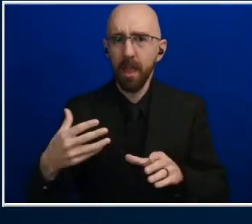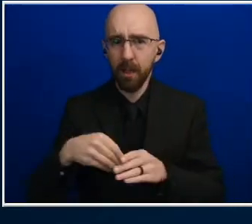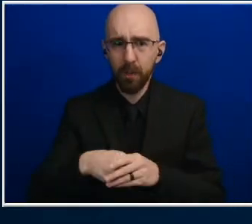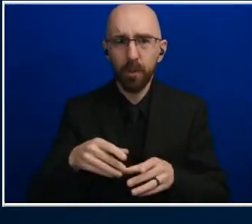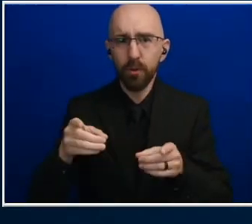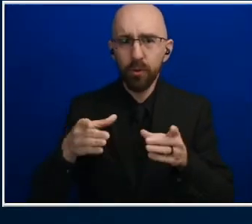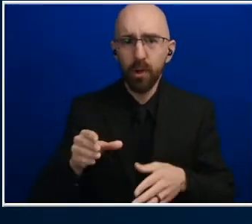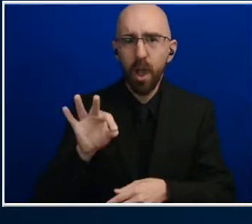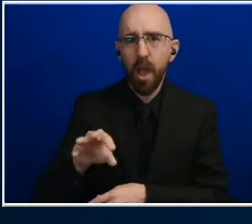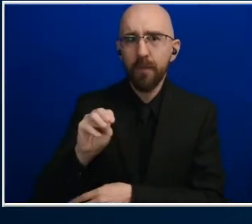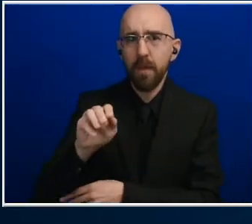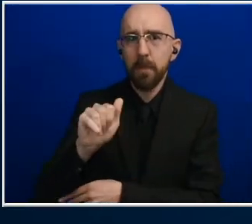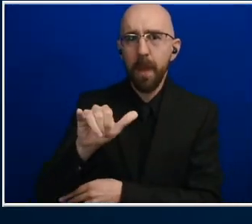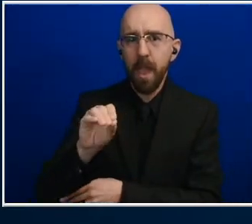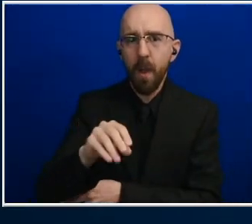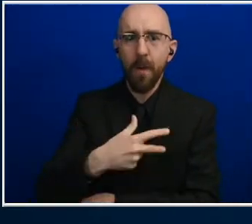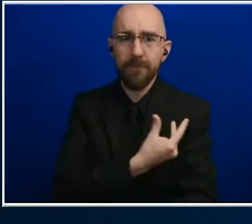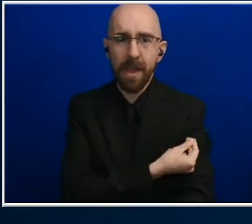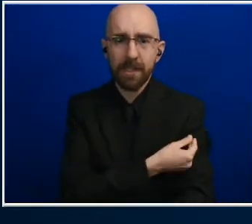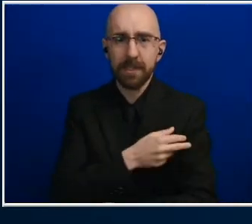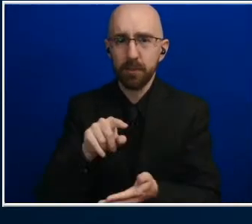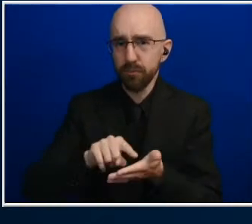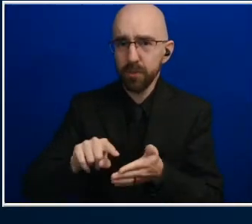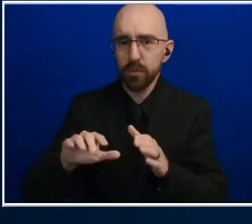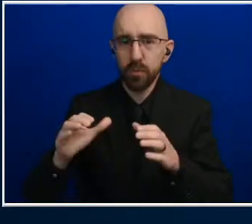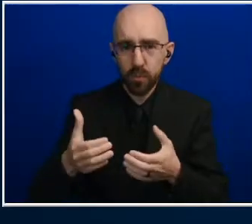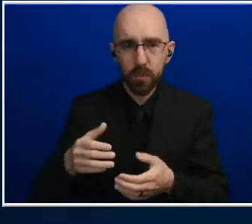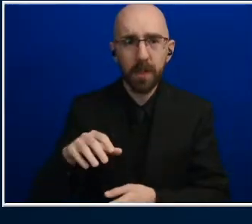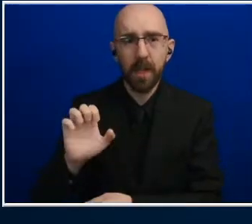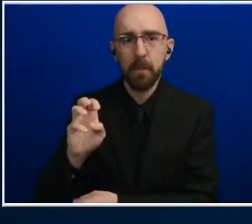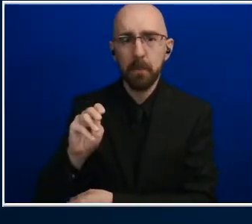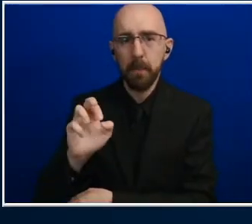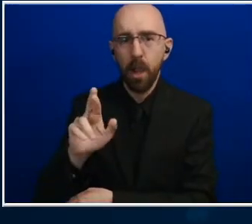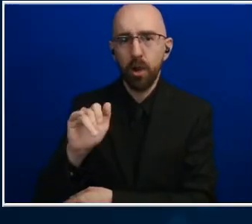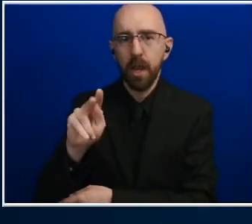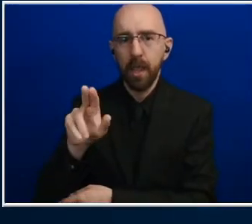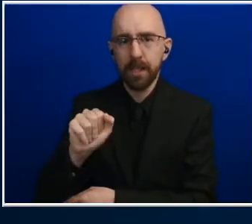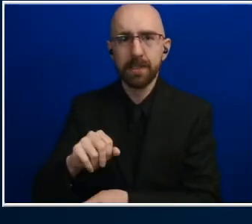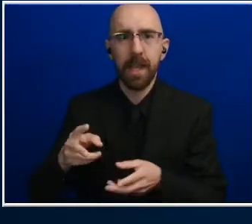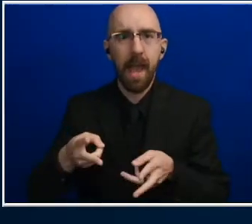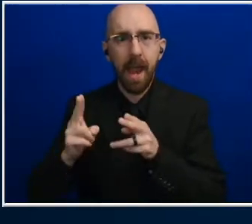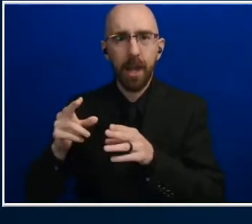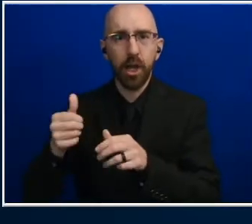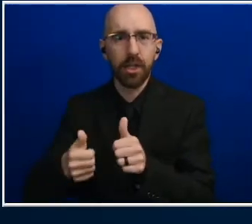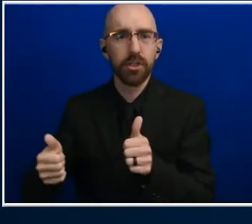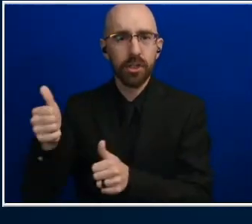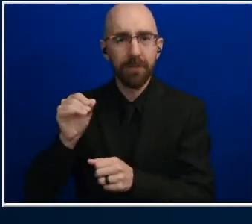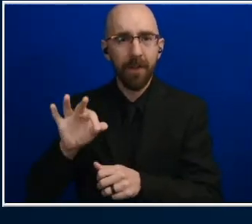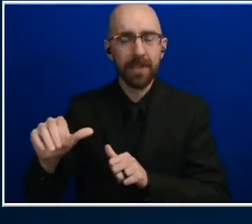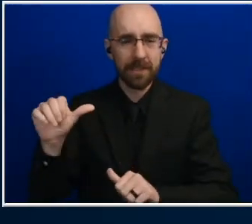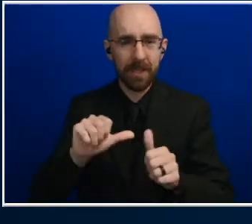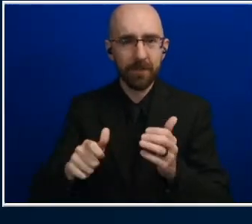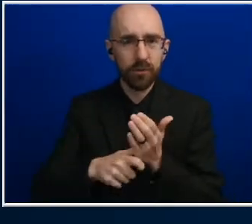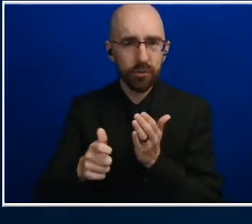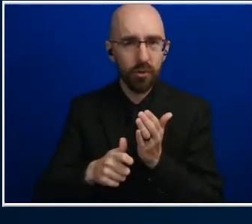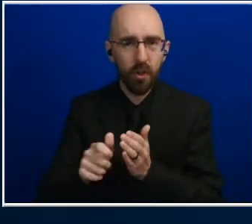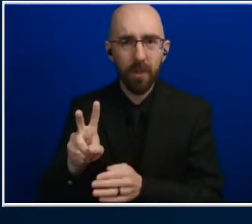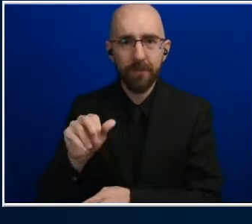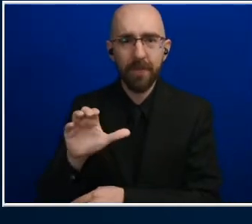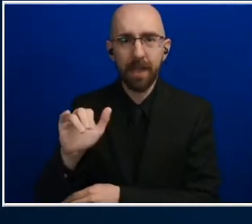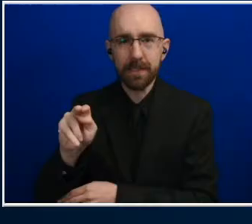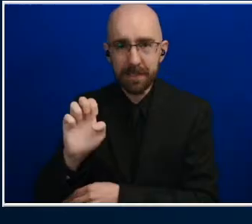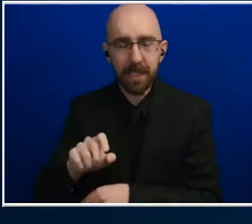Vaccine Research Group. He is also the Emeritus Editor-in-Chief of the Scientific Journal Vaccine. He is also a